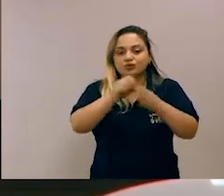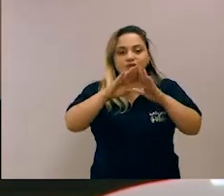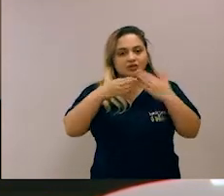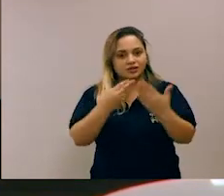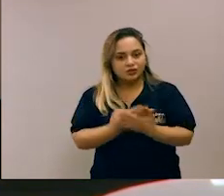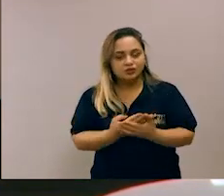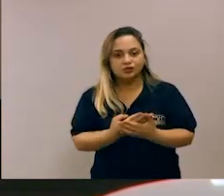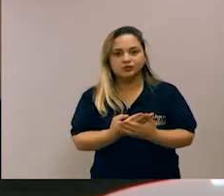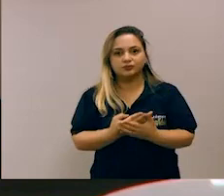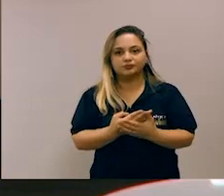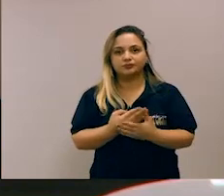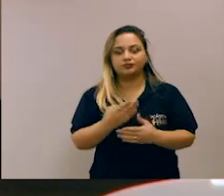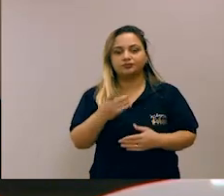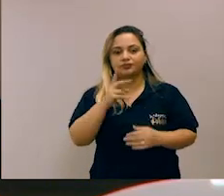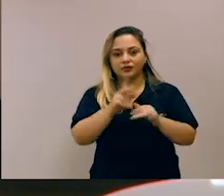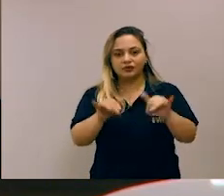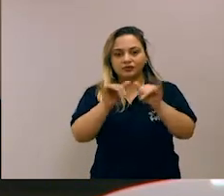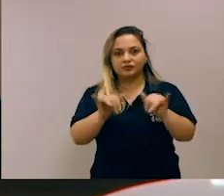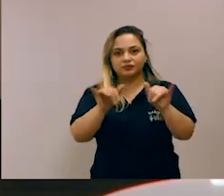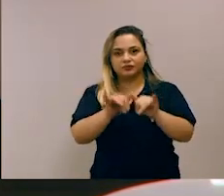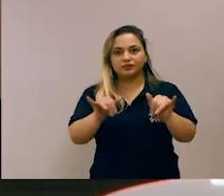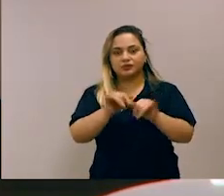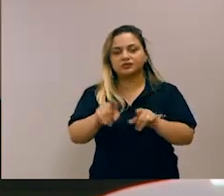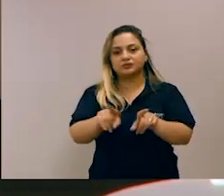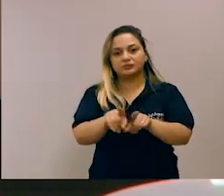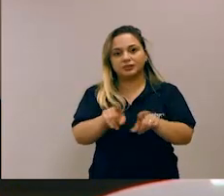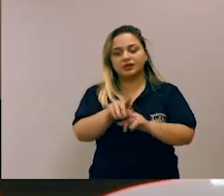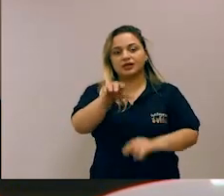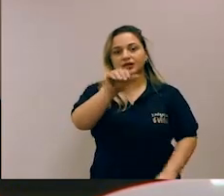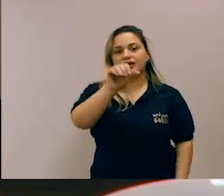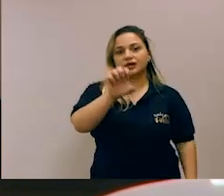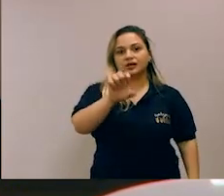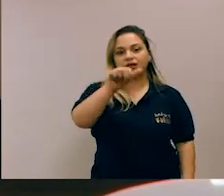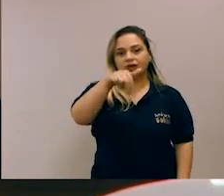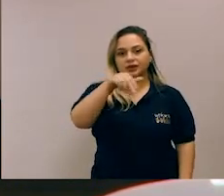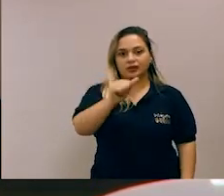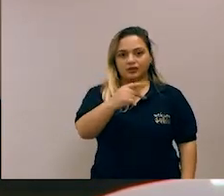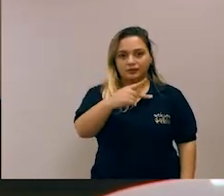our National School of Public Administration, ENAP.